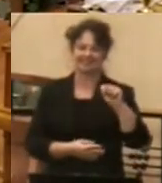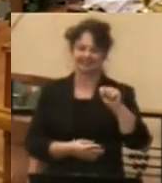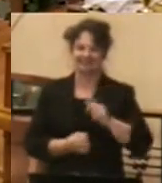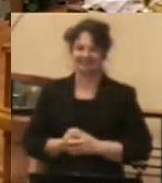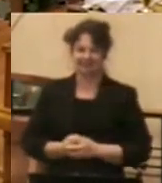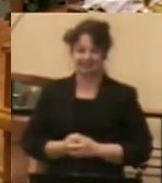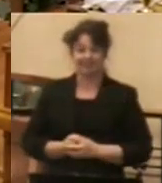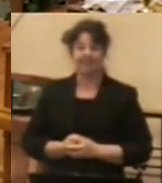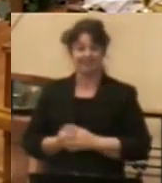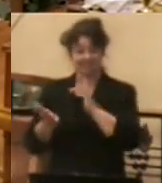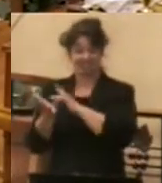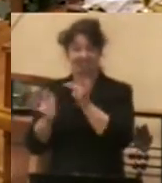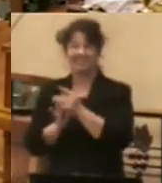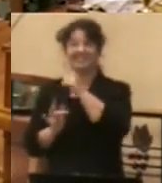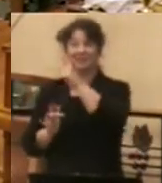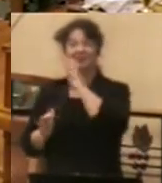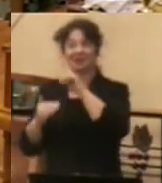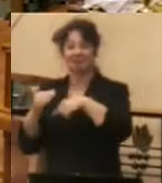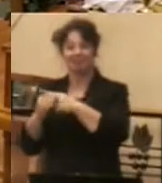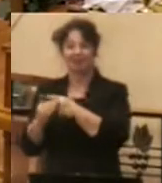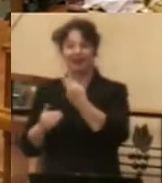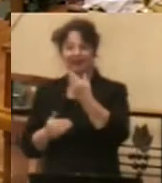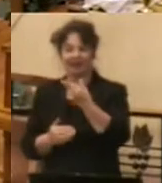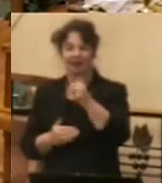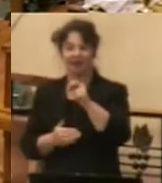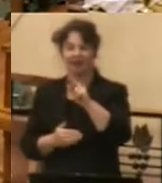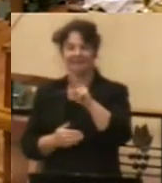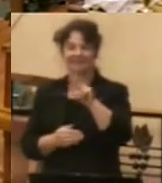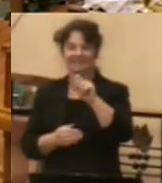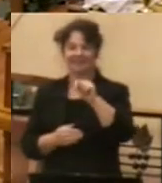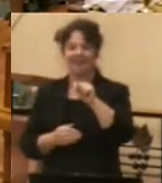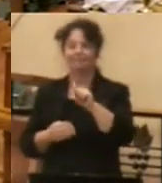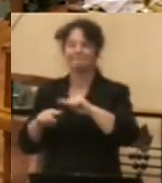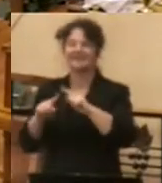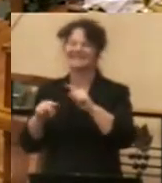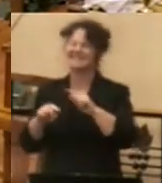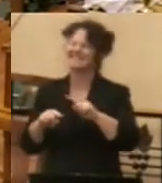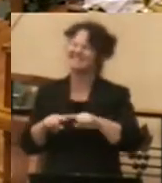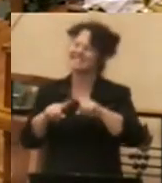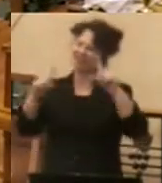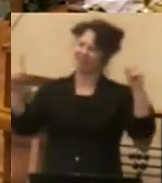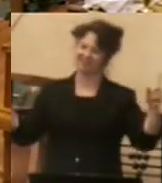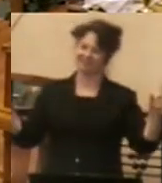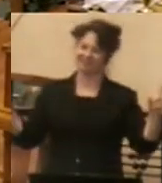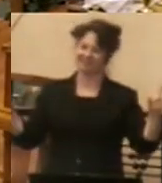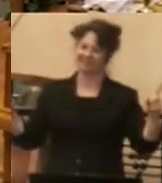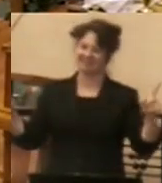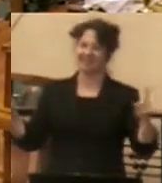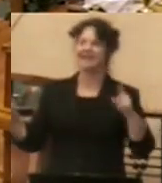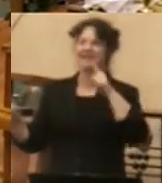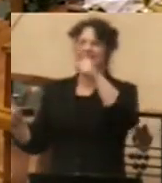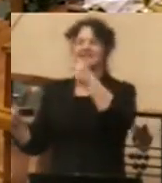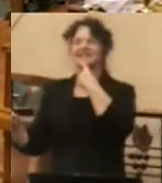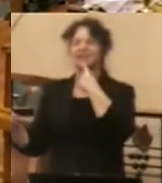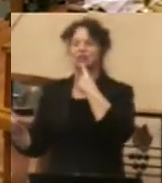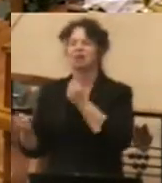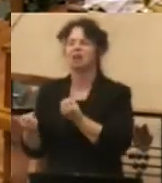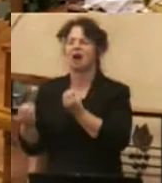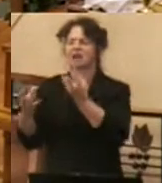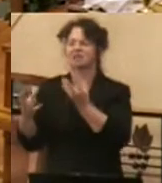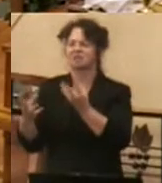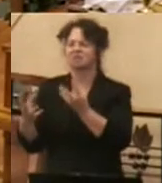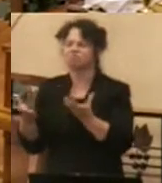a different kind of harvest. He said the harvest is ready. It is plentiful. It means there is a lot to harvest. So if you